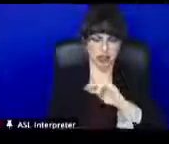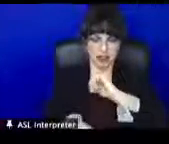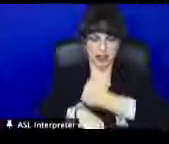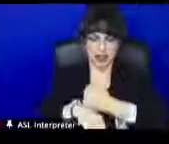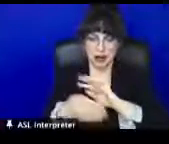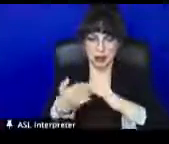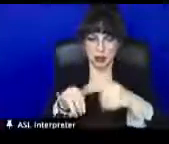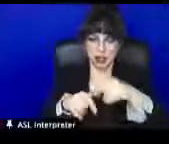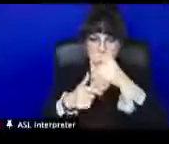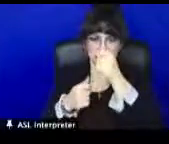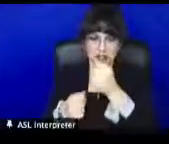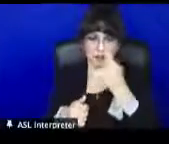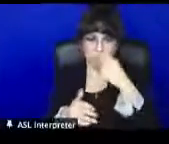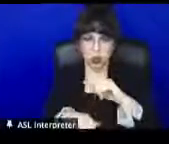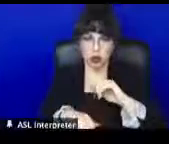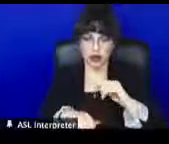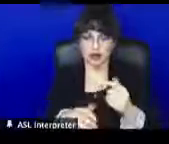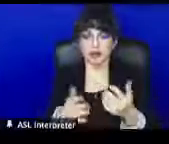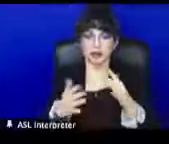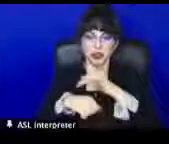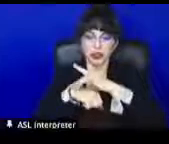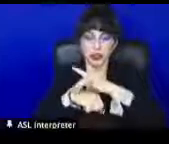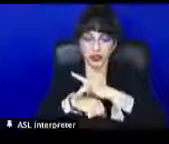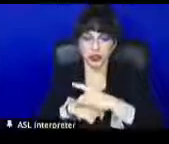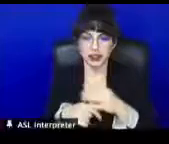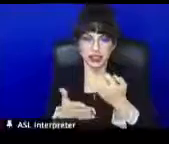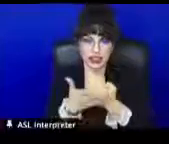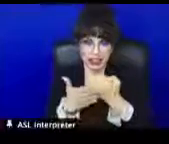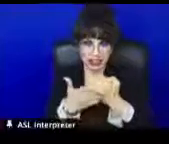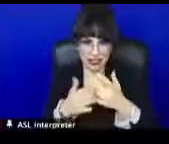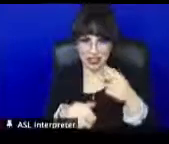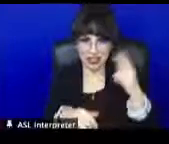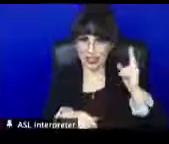geographic, economic, and historical relationship to their